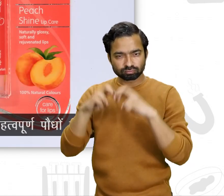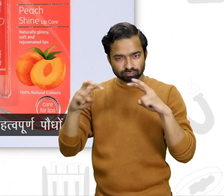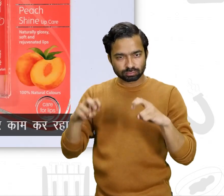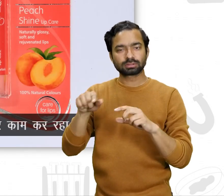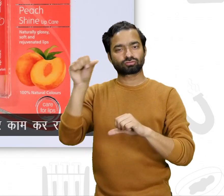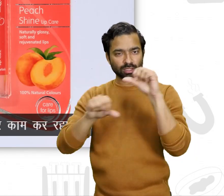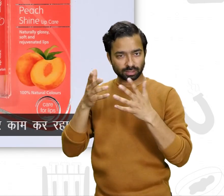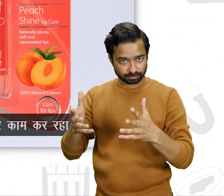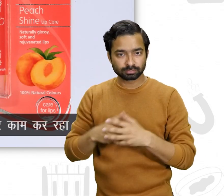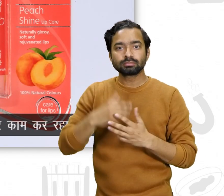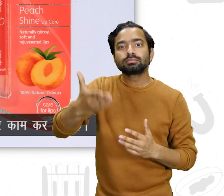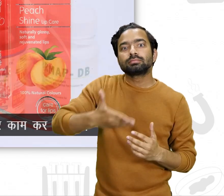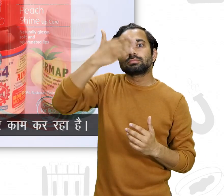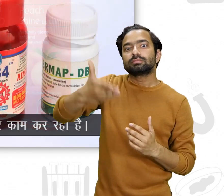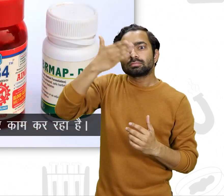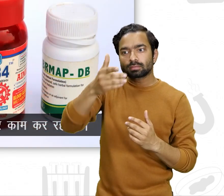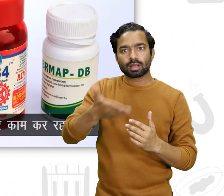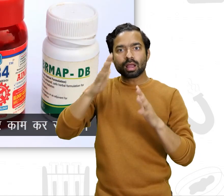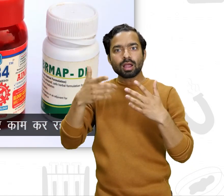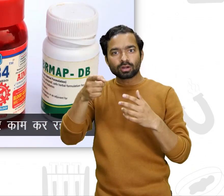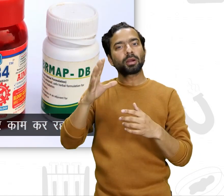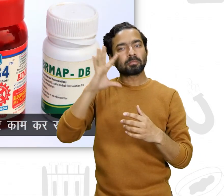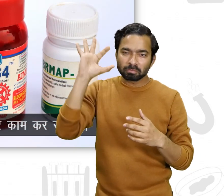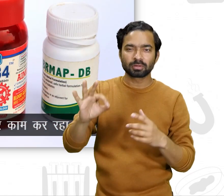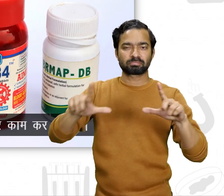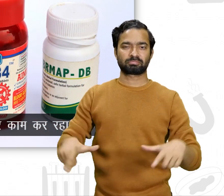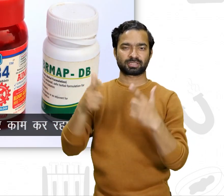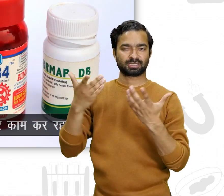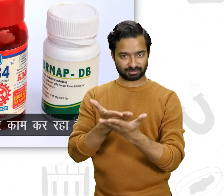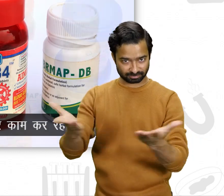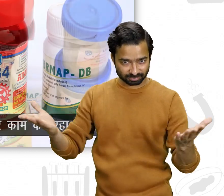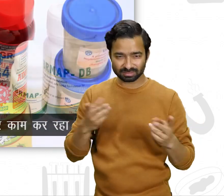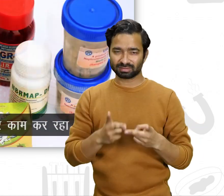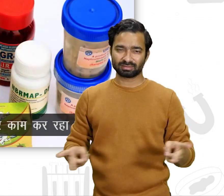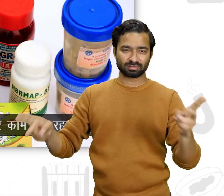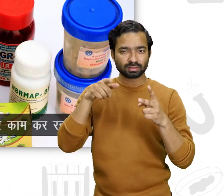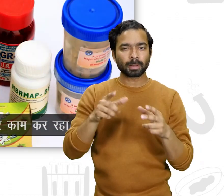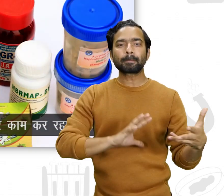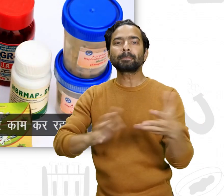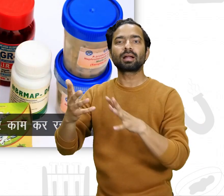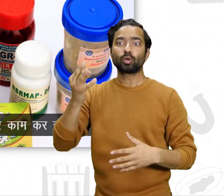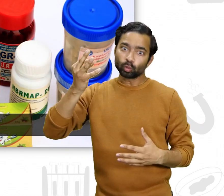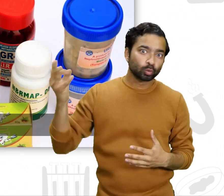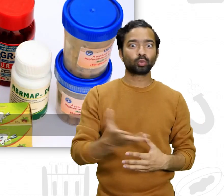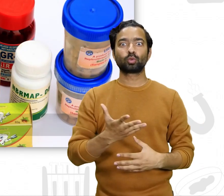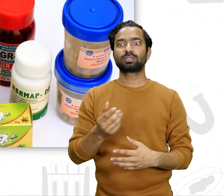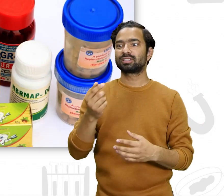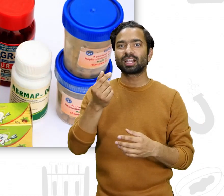nutraceutical, pharmaceutical formulations, and other commercially viable products.